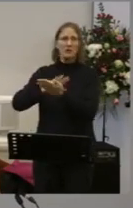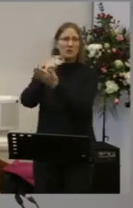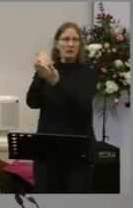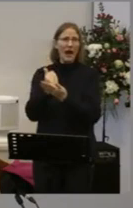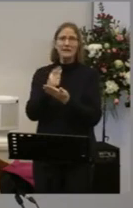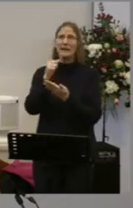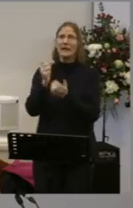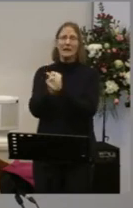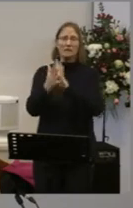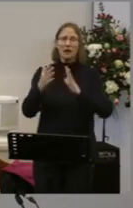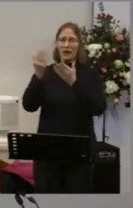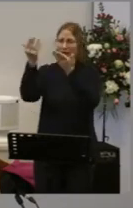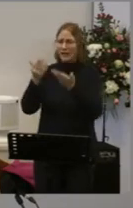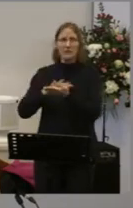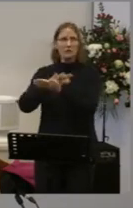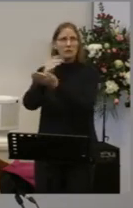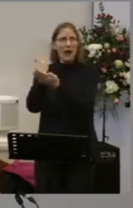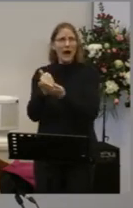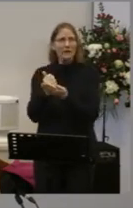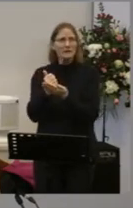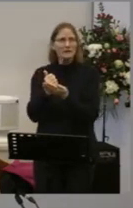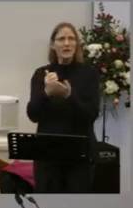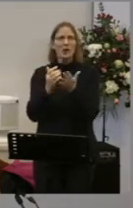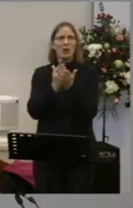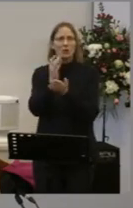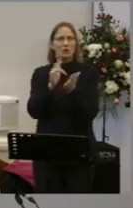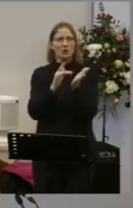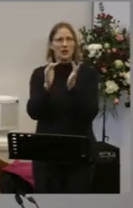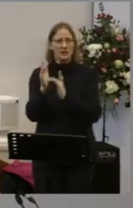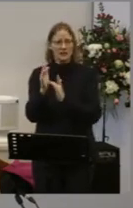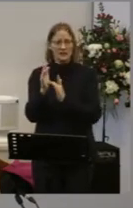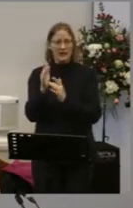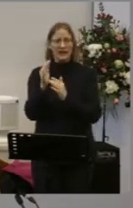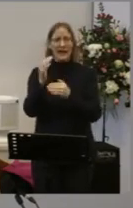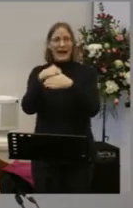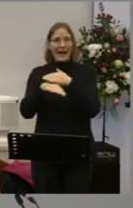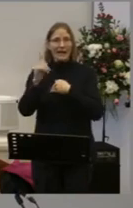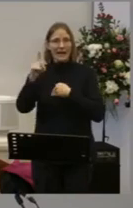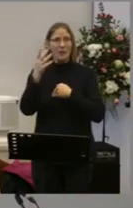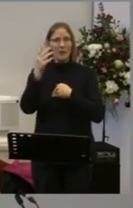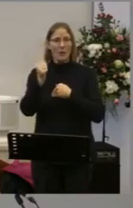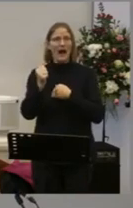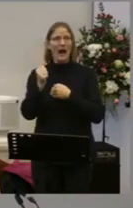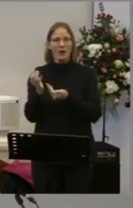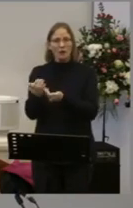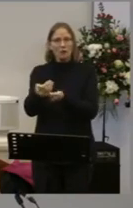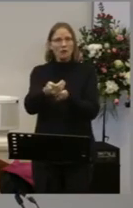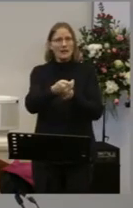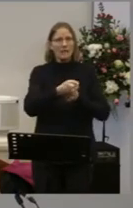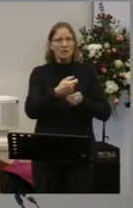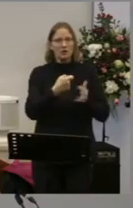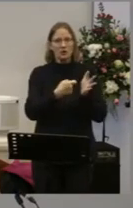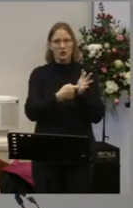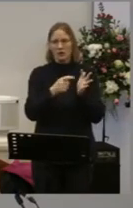we have redemption Through his blood The forgiveness of sins In accordance with the riches of God's